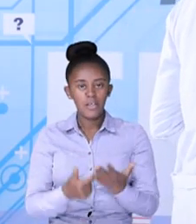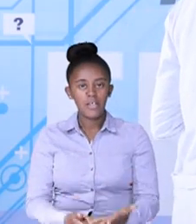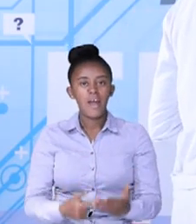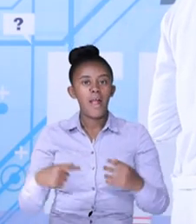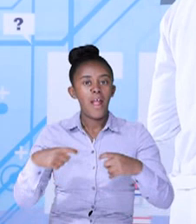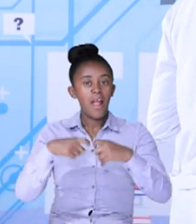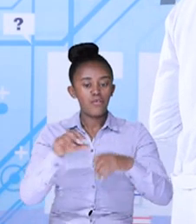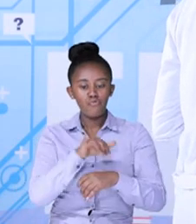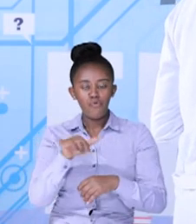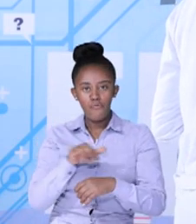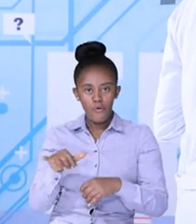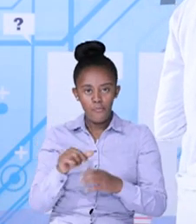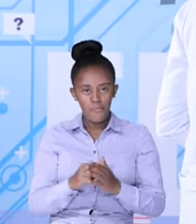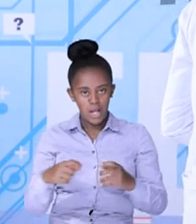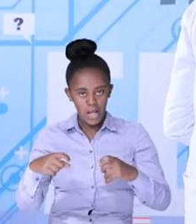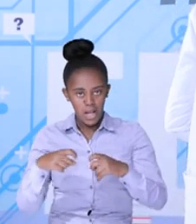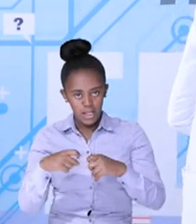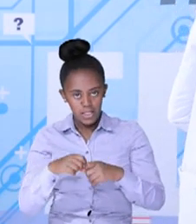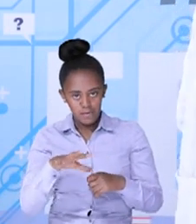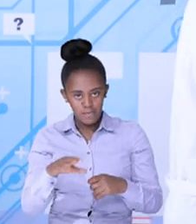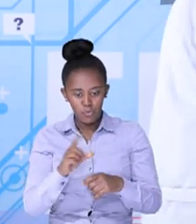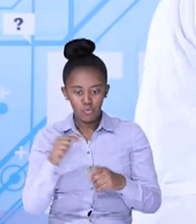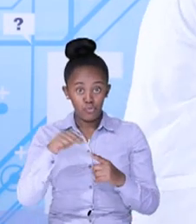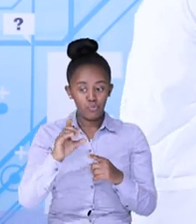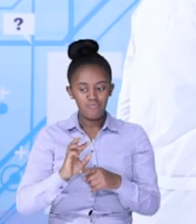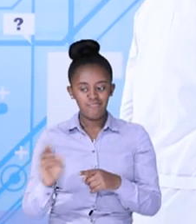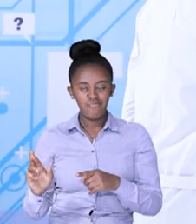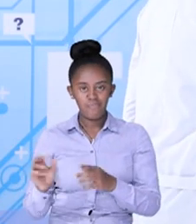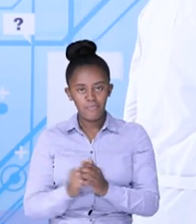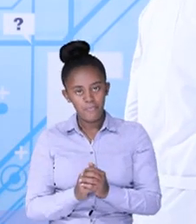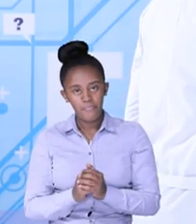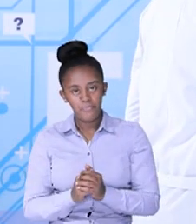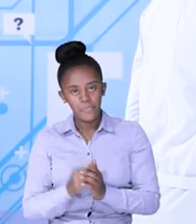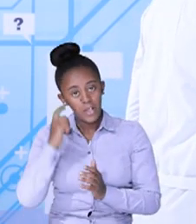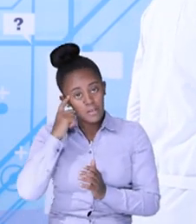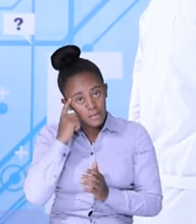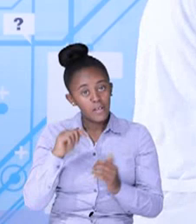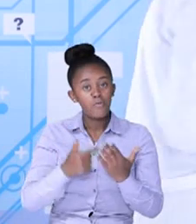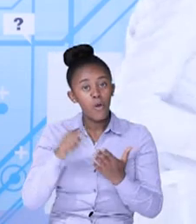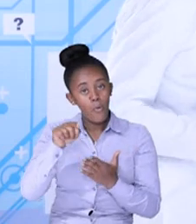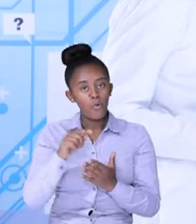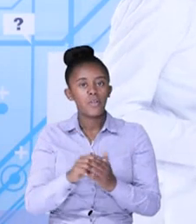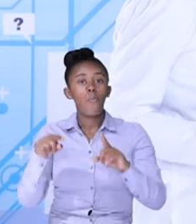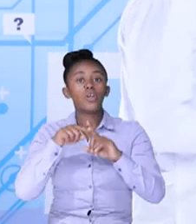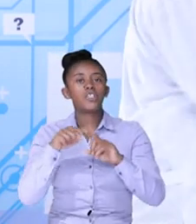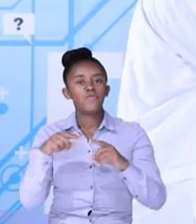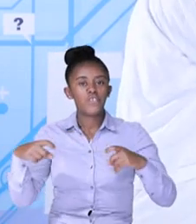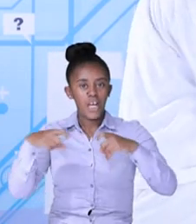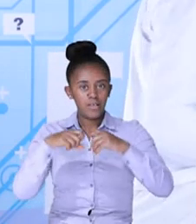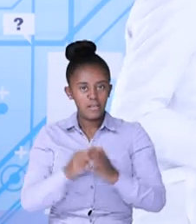uniform electric field which is acting to the right. Suppose if a point positive charge is